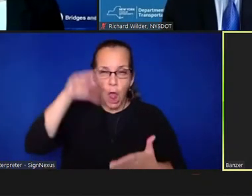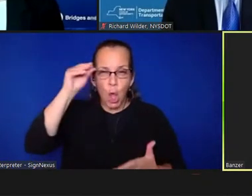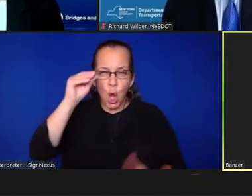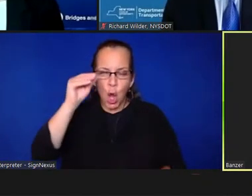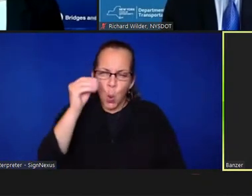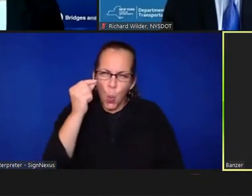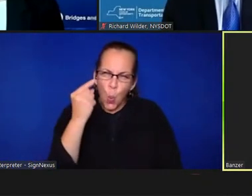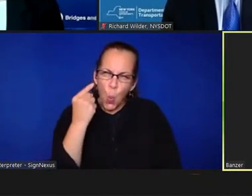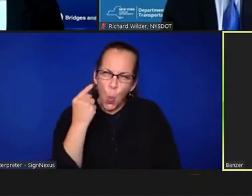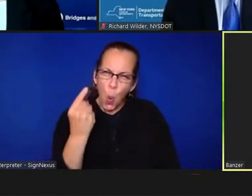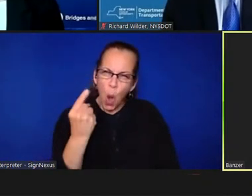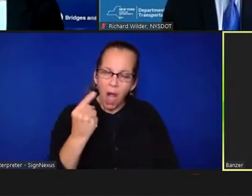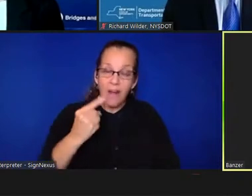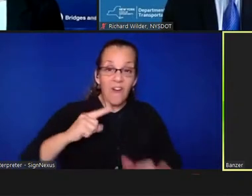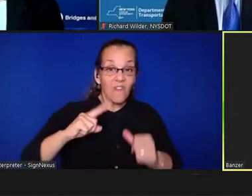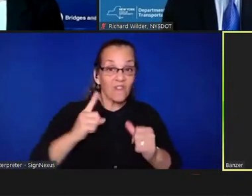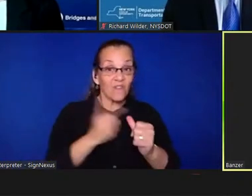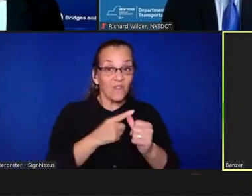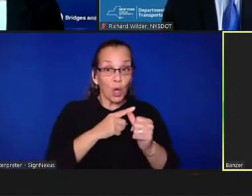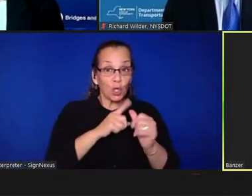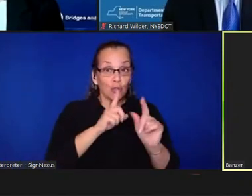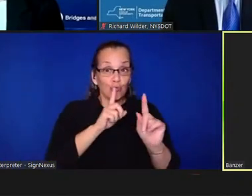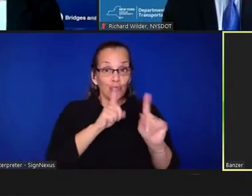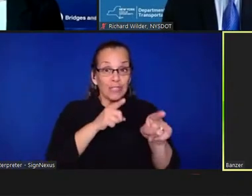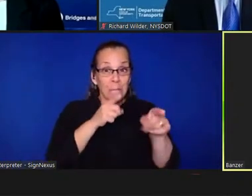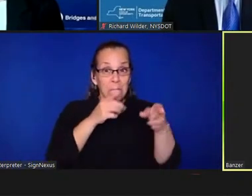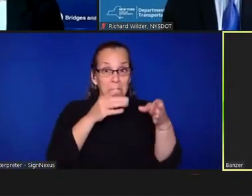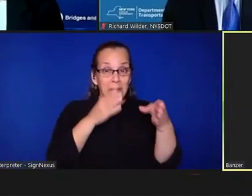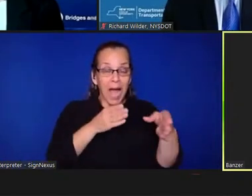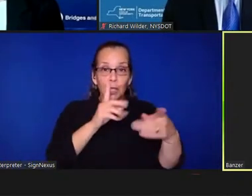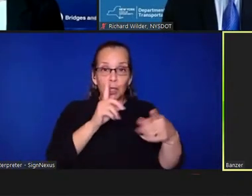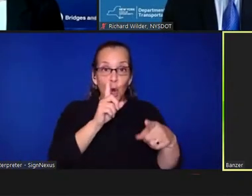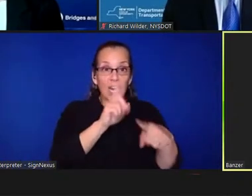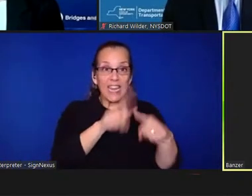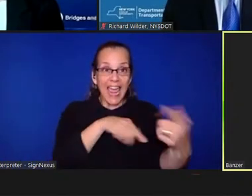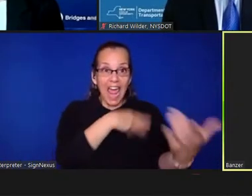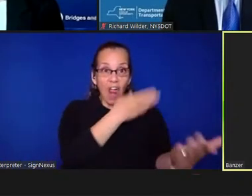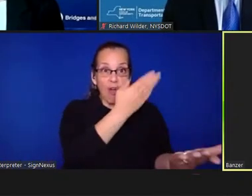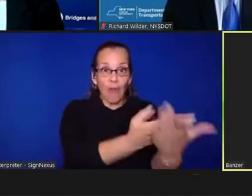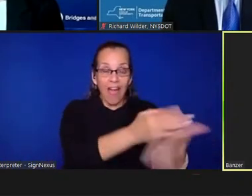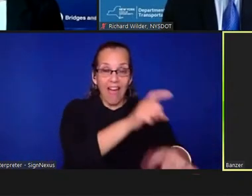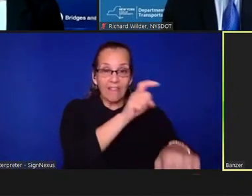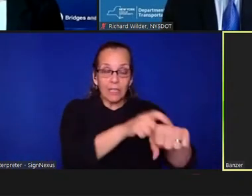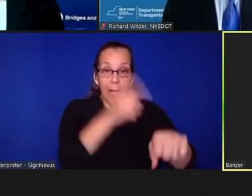first responder can't make it to their appointments because of this nonsense